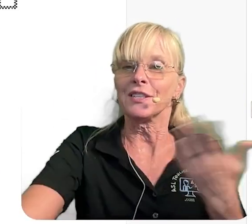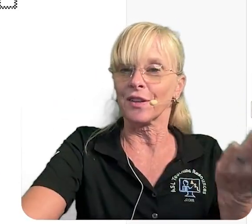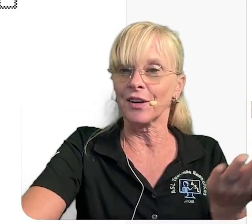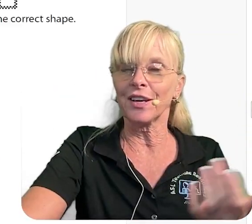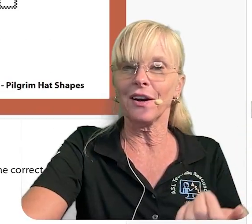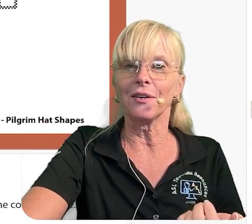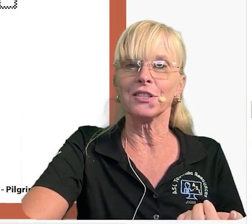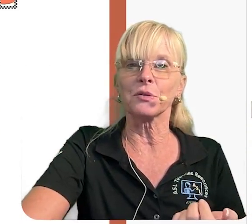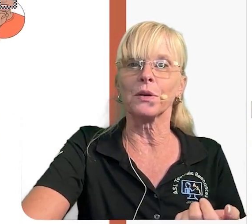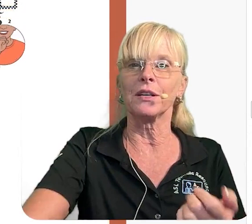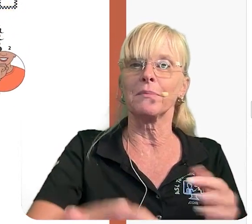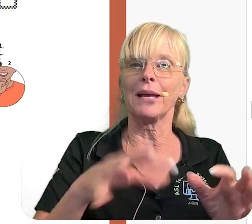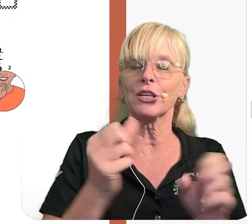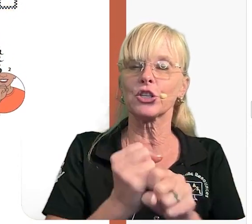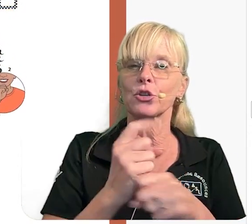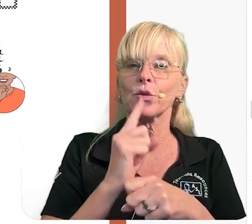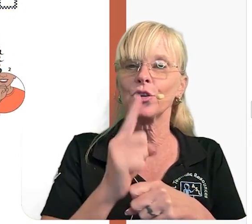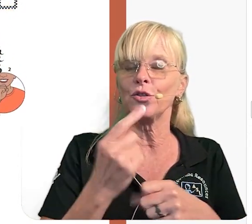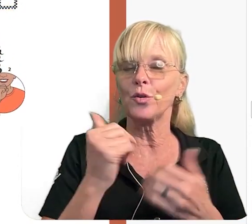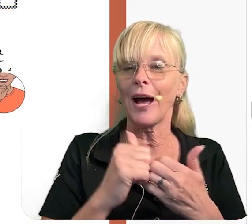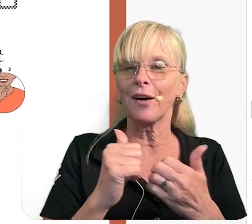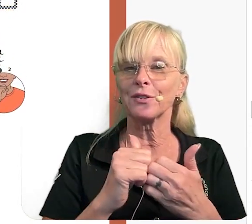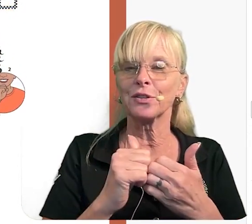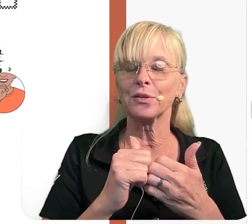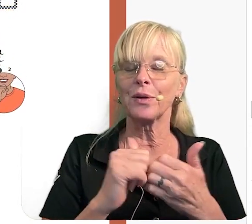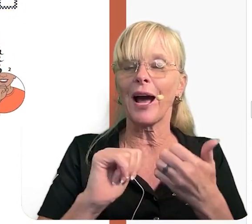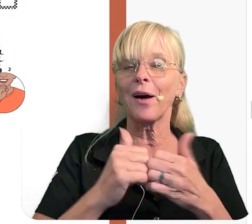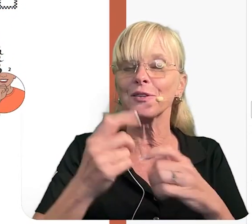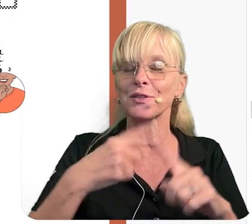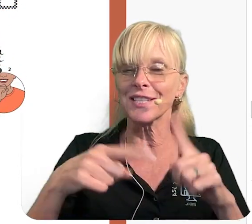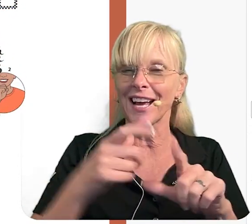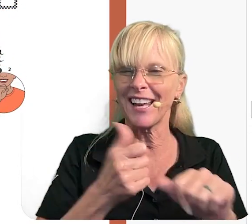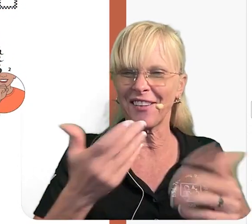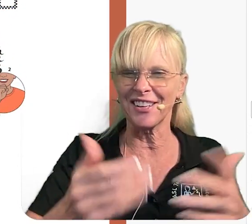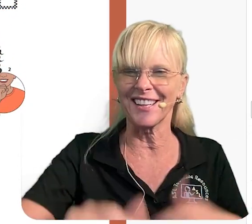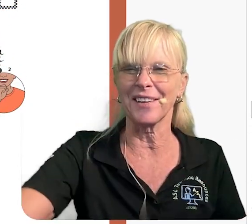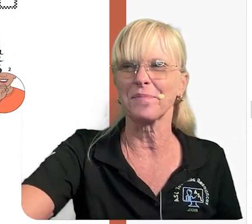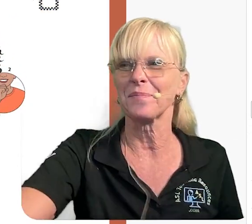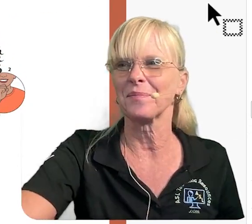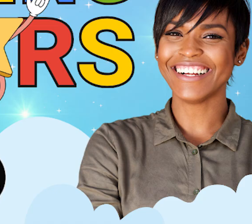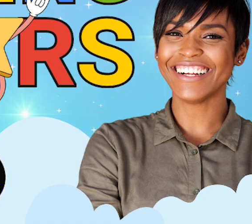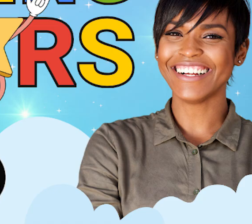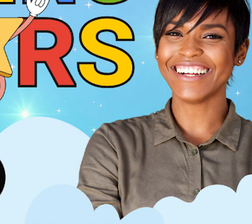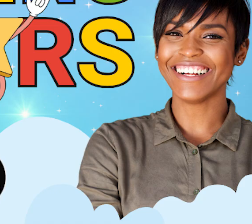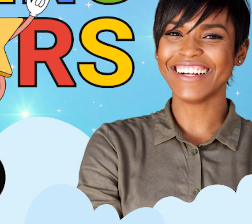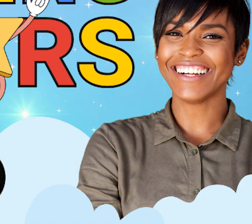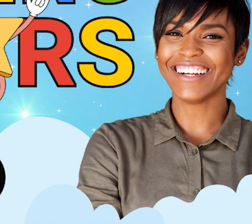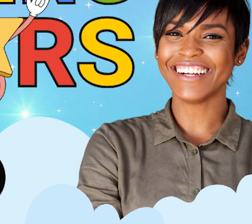So there you go. Just wanted to make sure you knew how to sign everything.